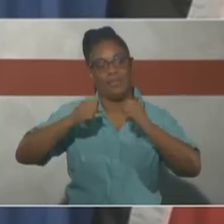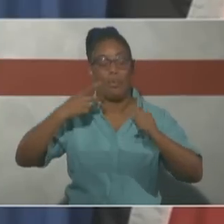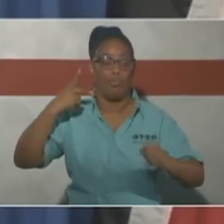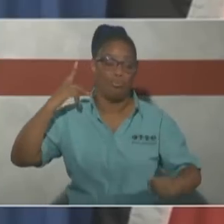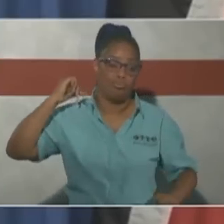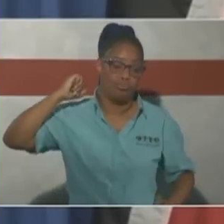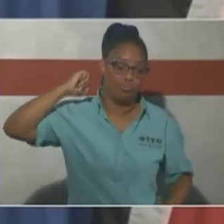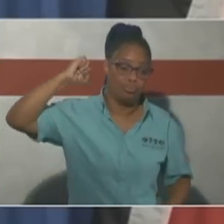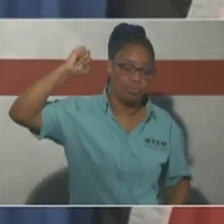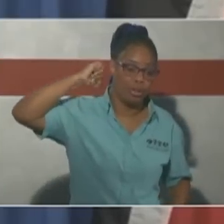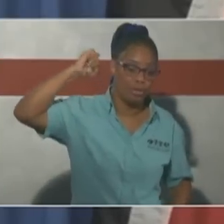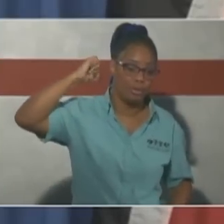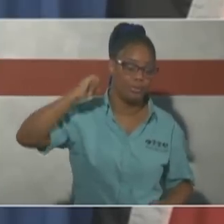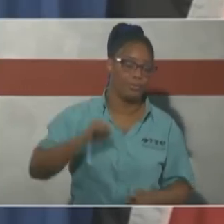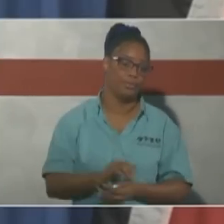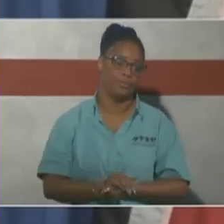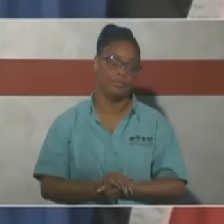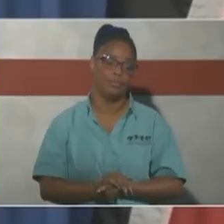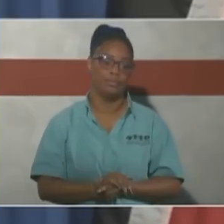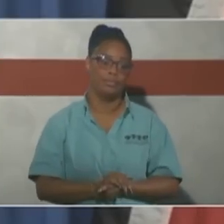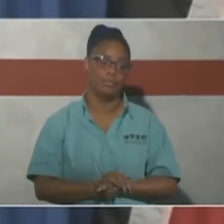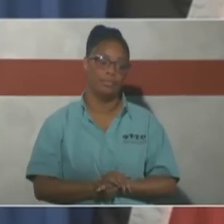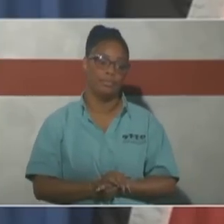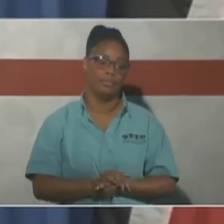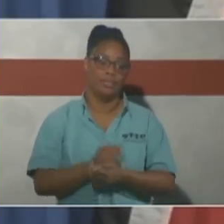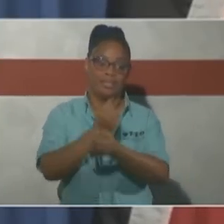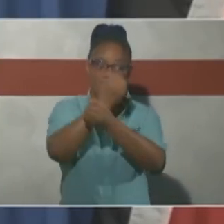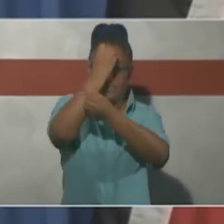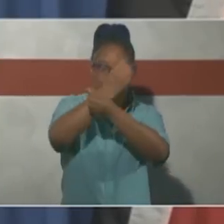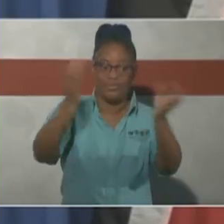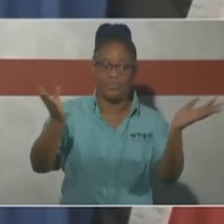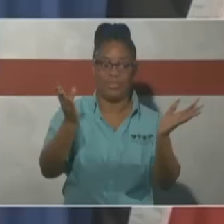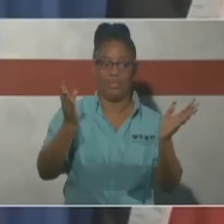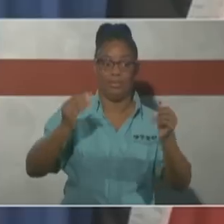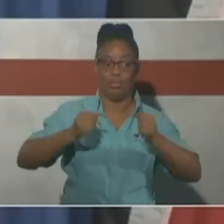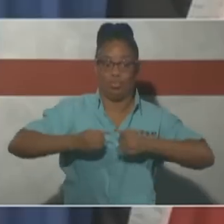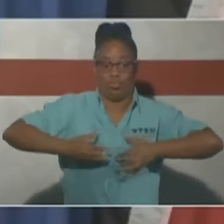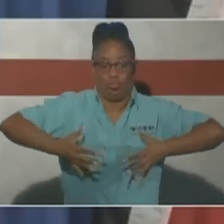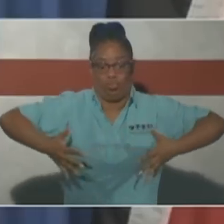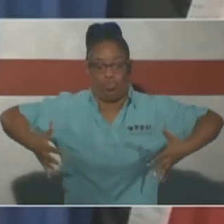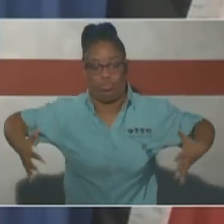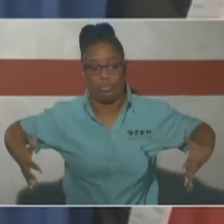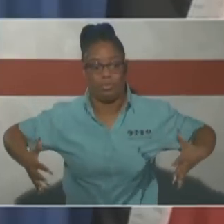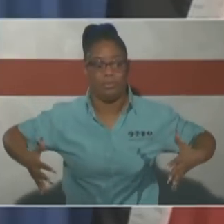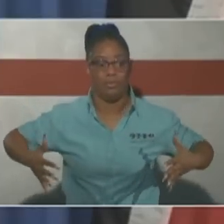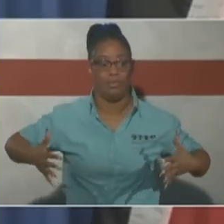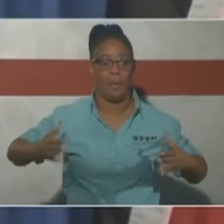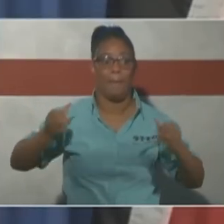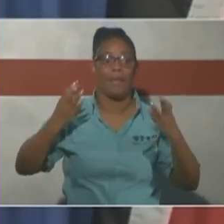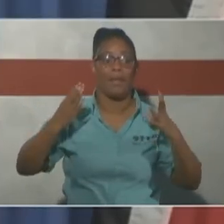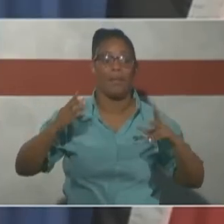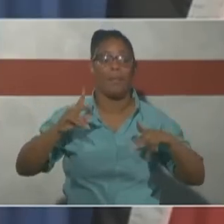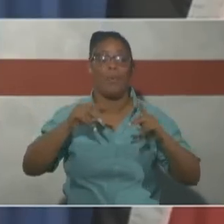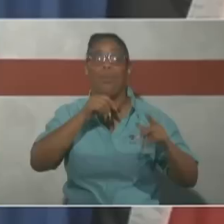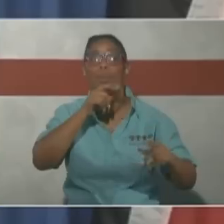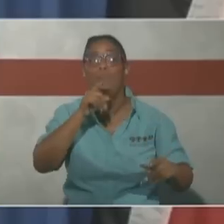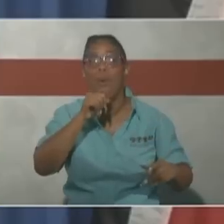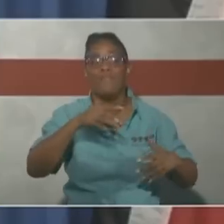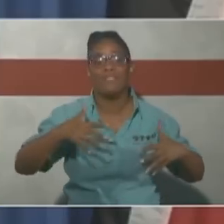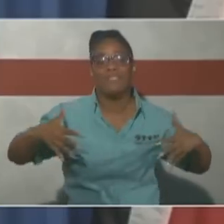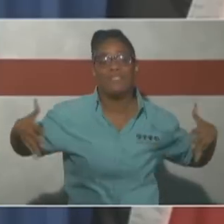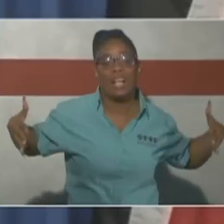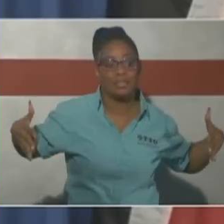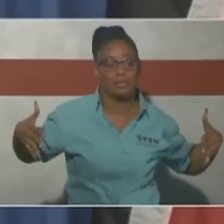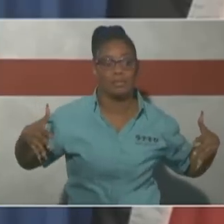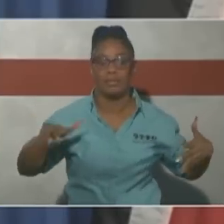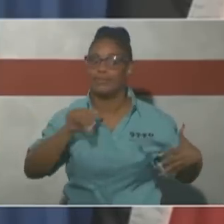normal to be suffering from high blood pressure, but there are high levels of instances in this country. If you are, one of the